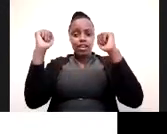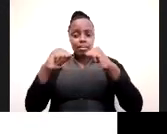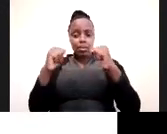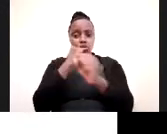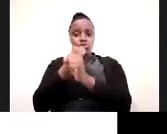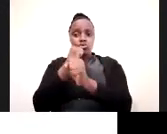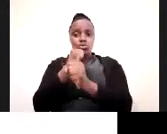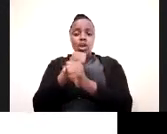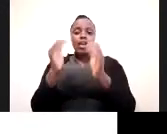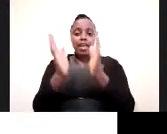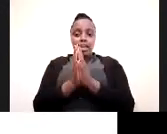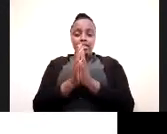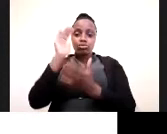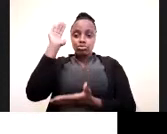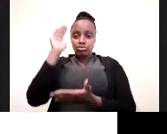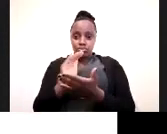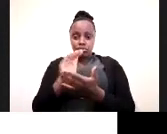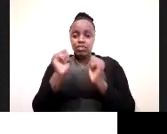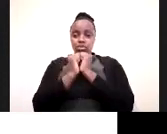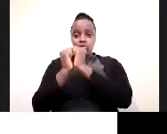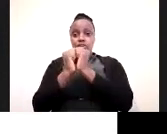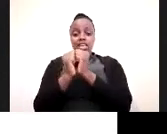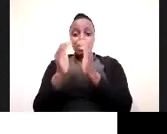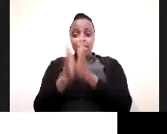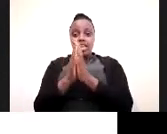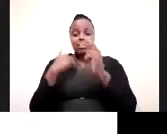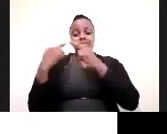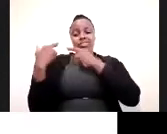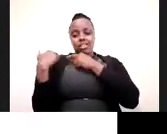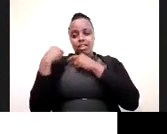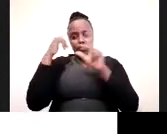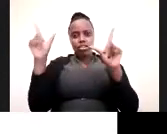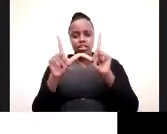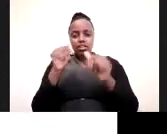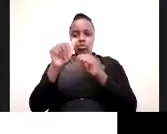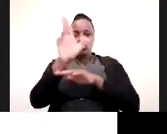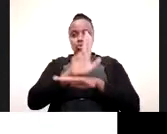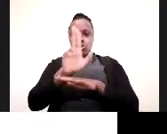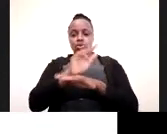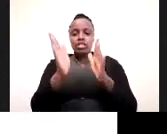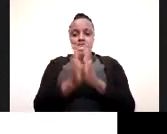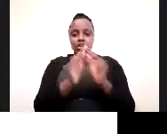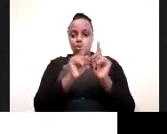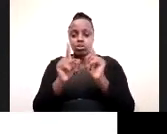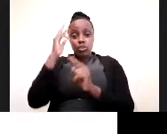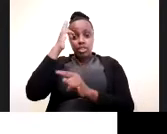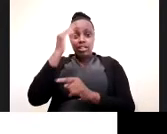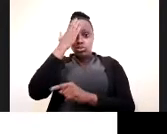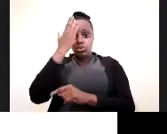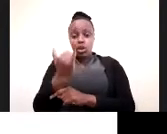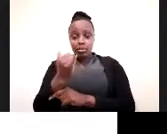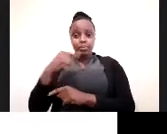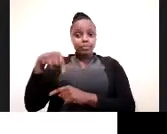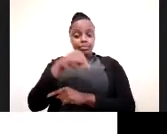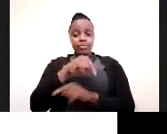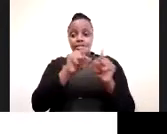to reduce, to get together, to reduce the burden of certification, to reduce the cost. And that's why we also